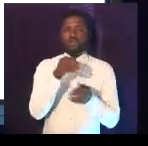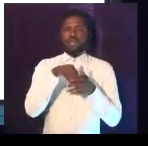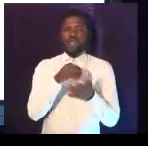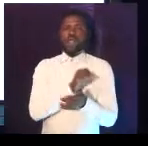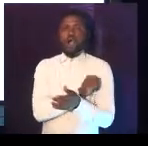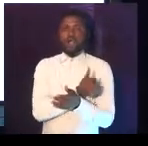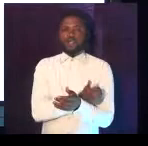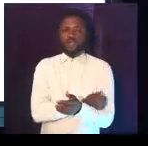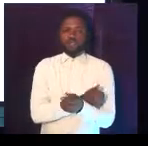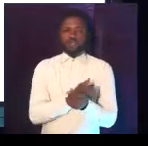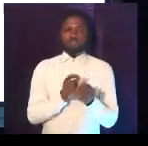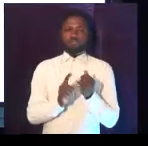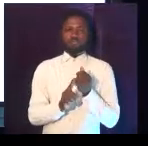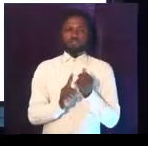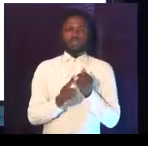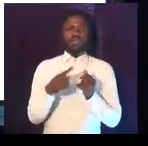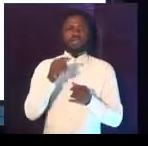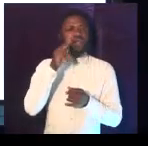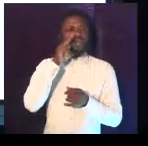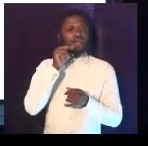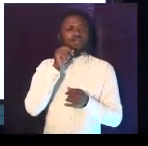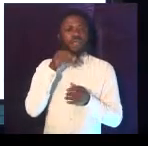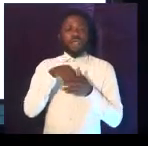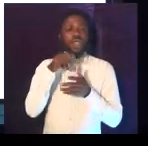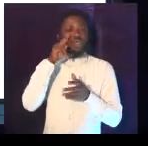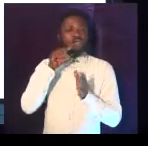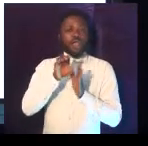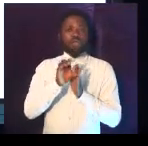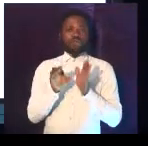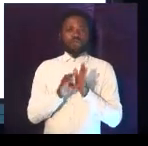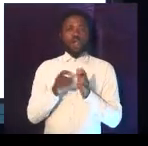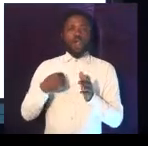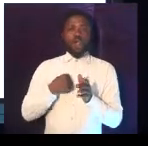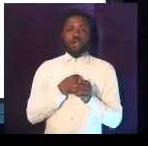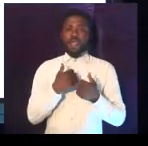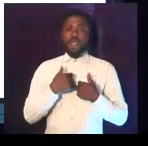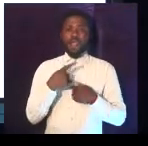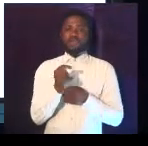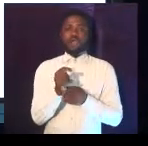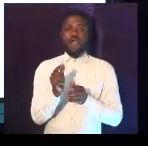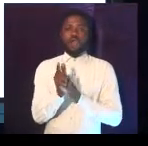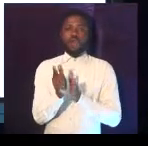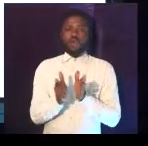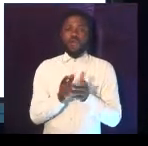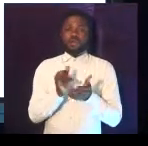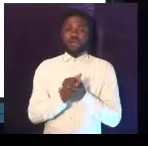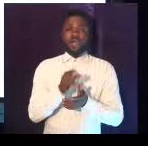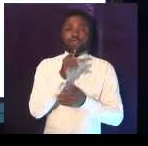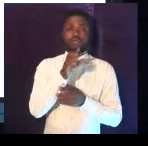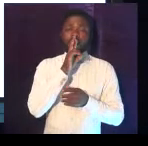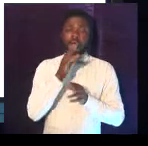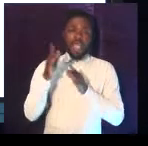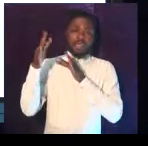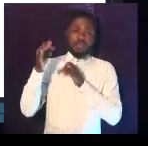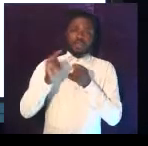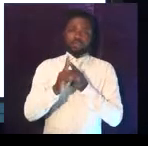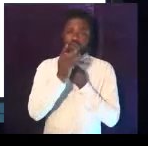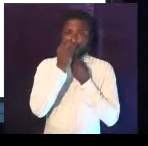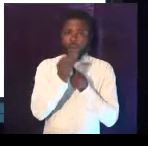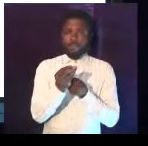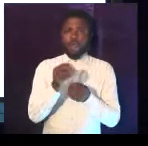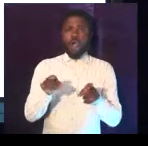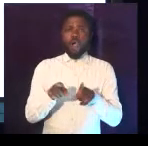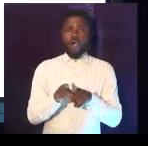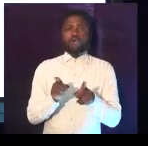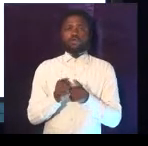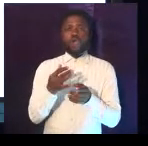and obey those in authority. In Nigerian Constitution, we have the laws that you are